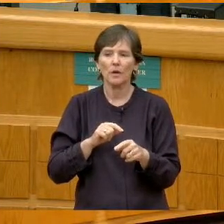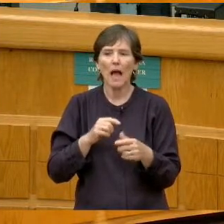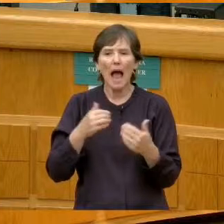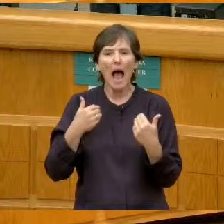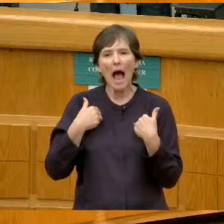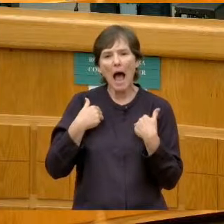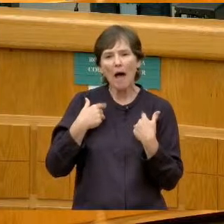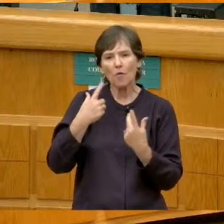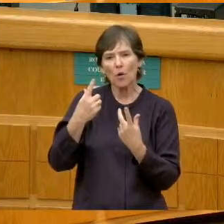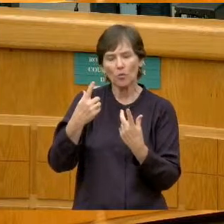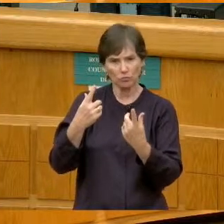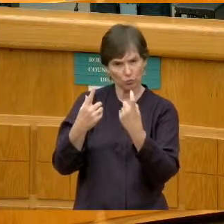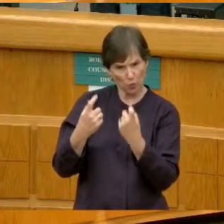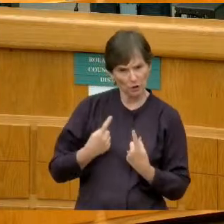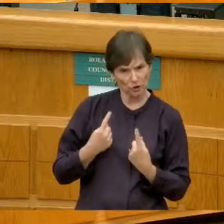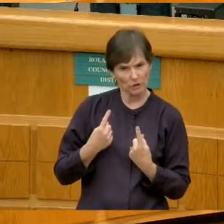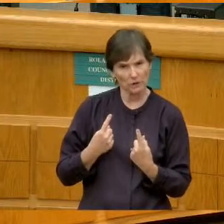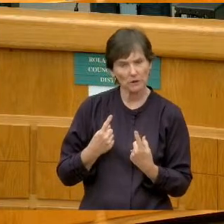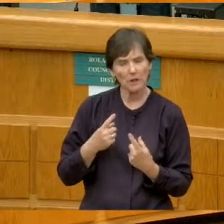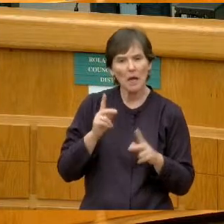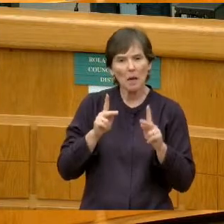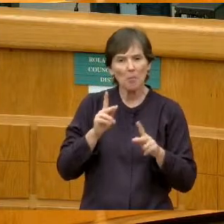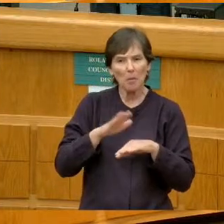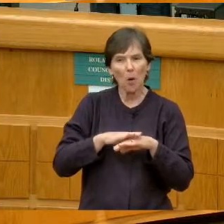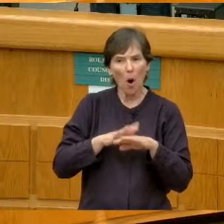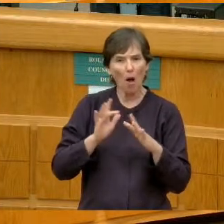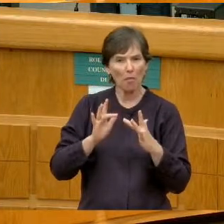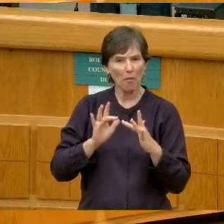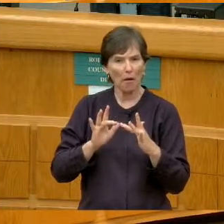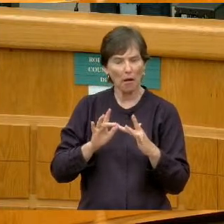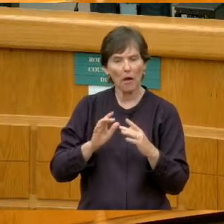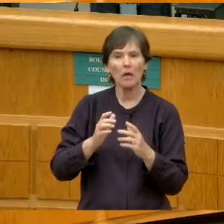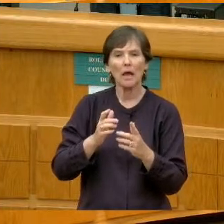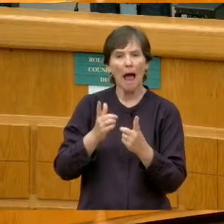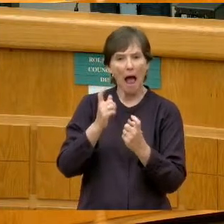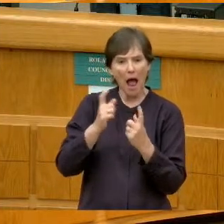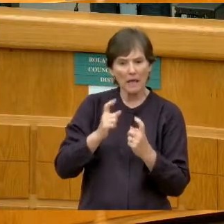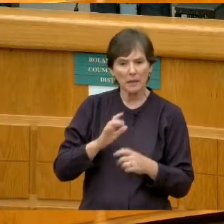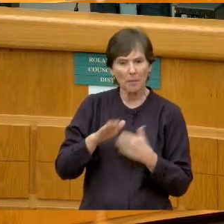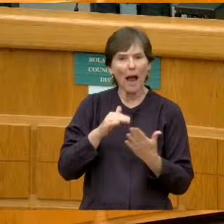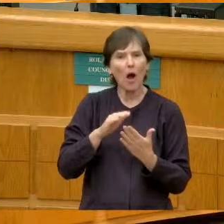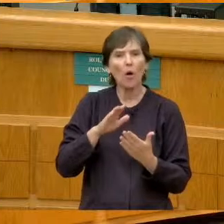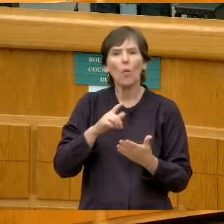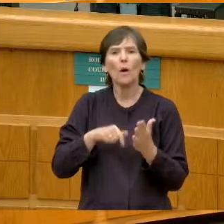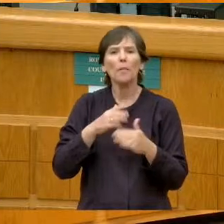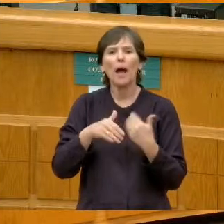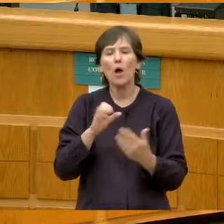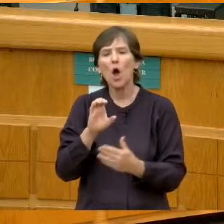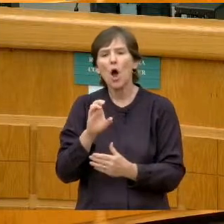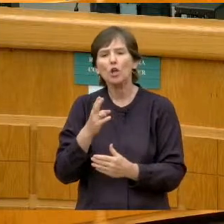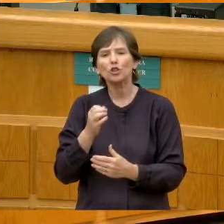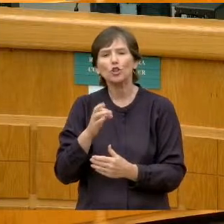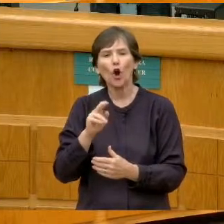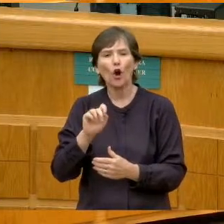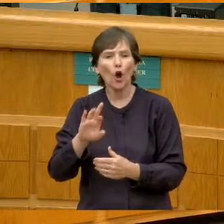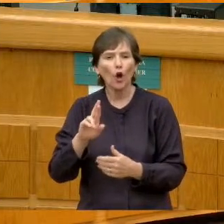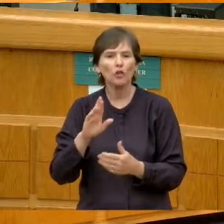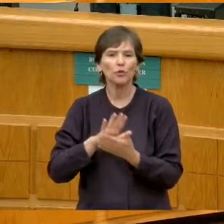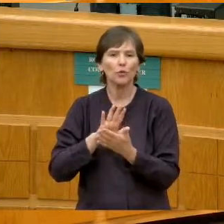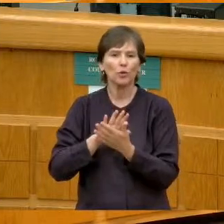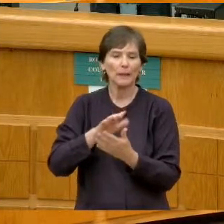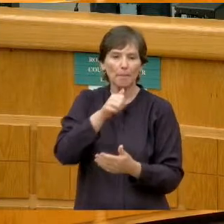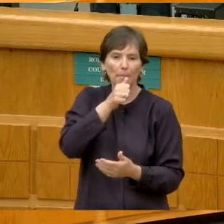asking questions about why private schools and charter schools. Okay, right. We should have brought that up. So through today, we have met